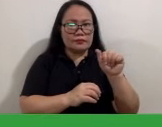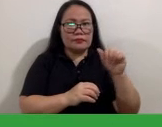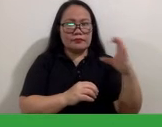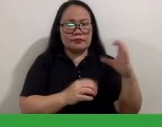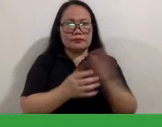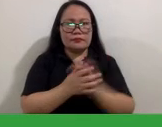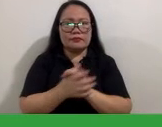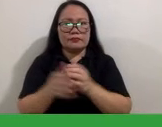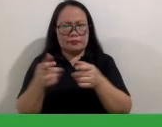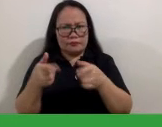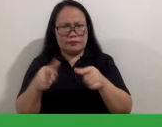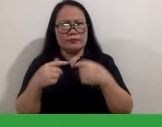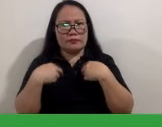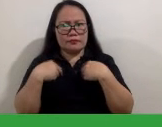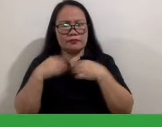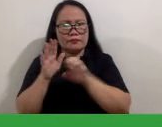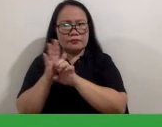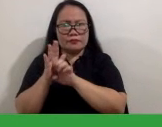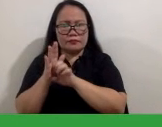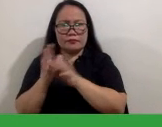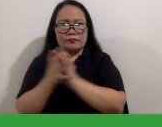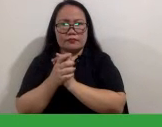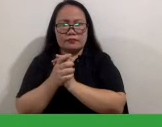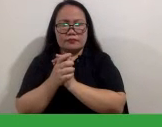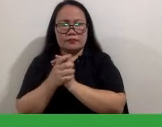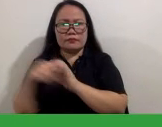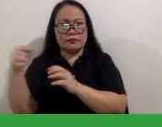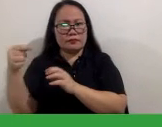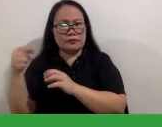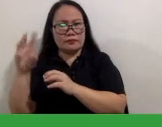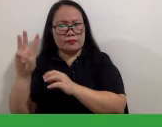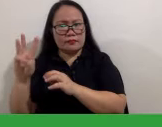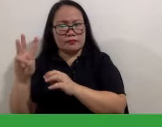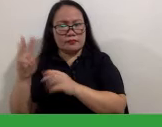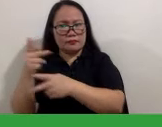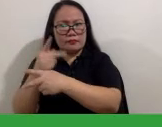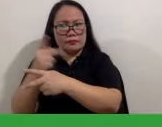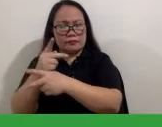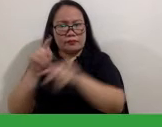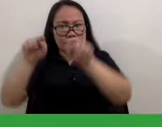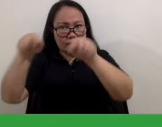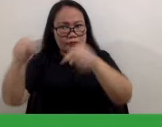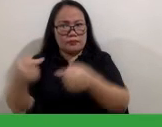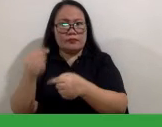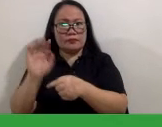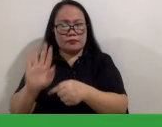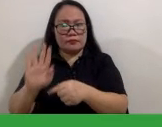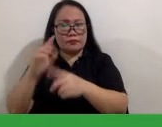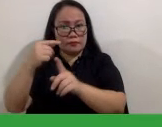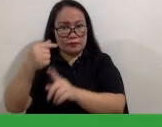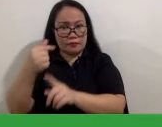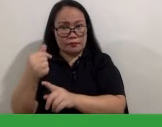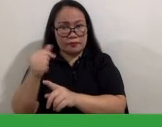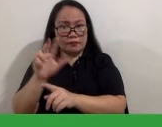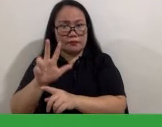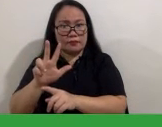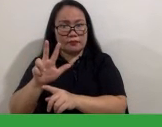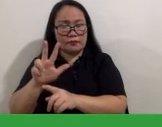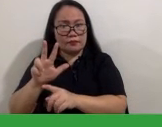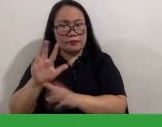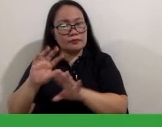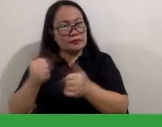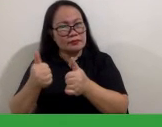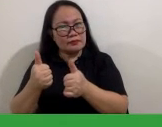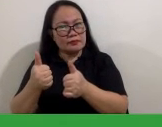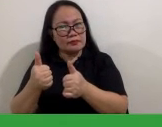subtraction. Let's have an example. So, if I have here negative 6 times the quantity of 5 plus 3,